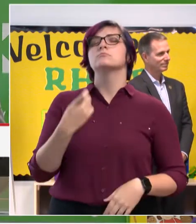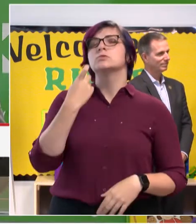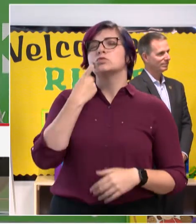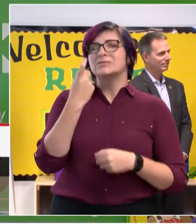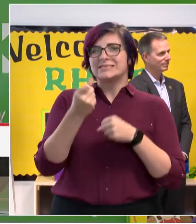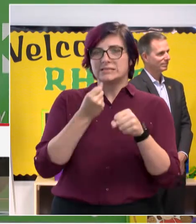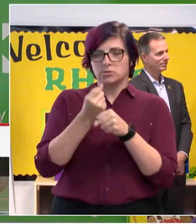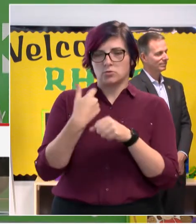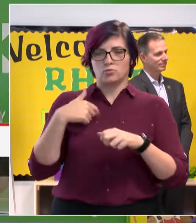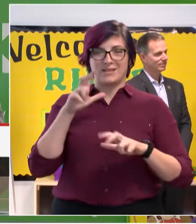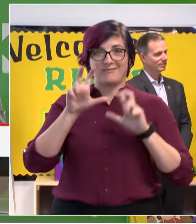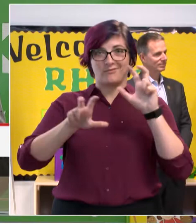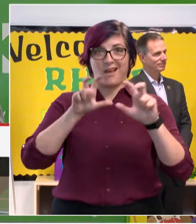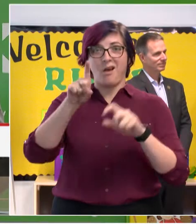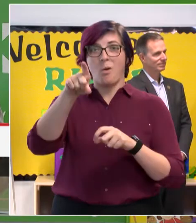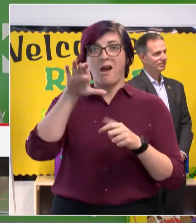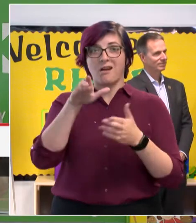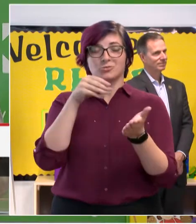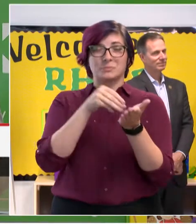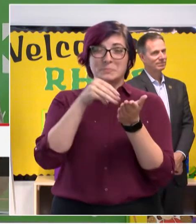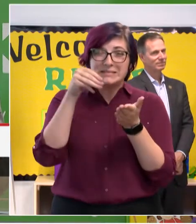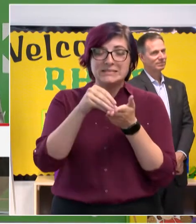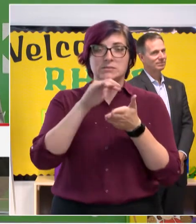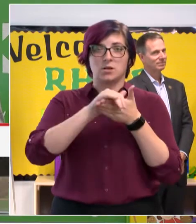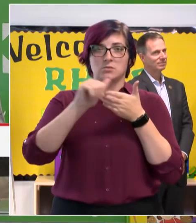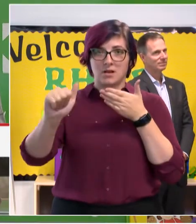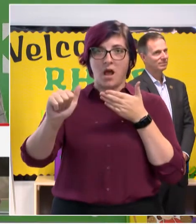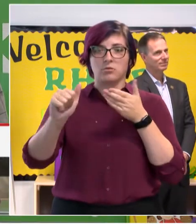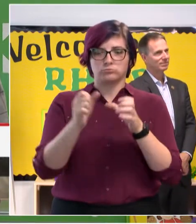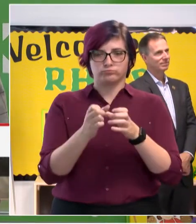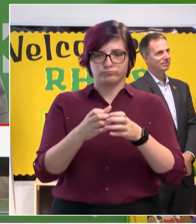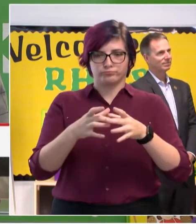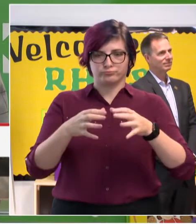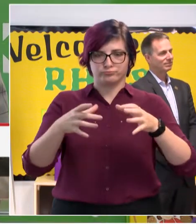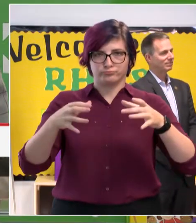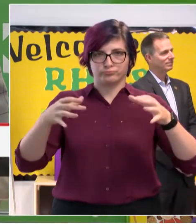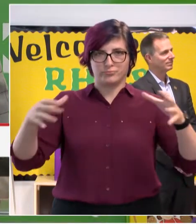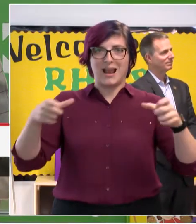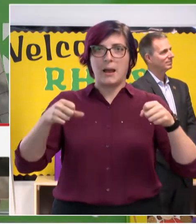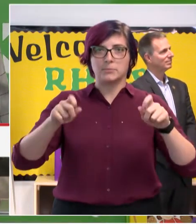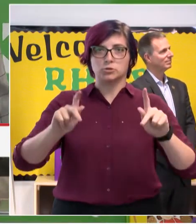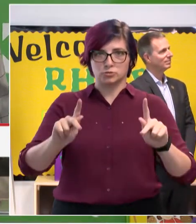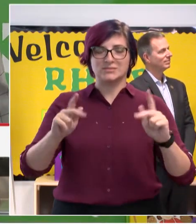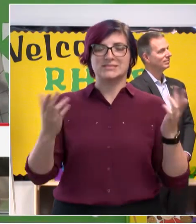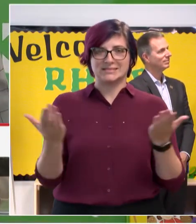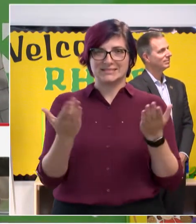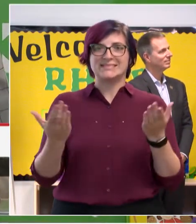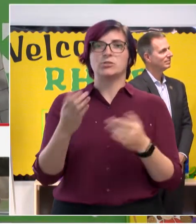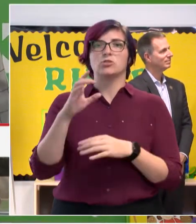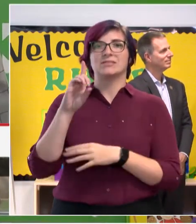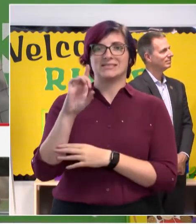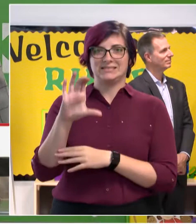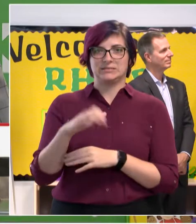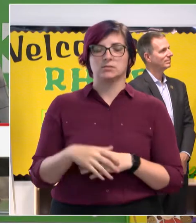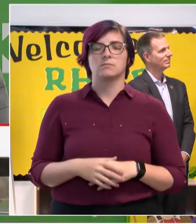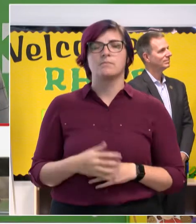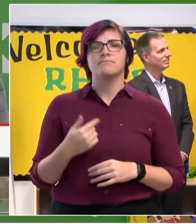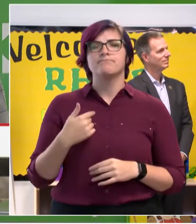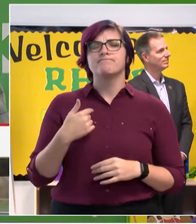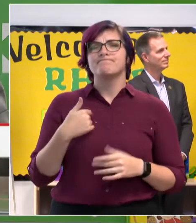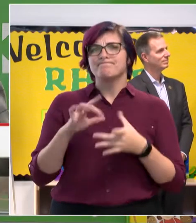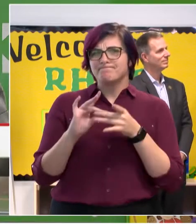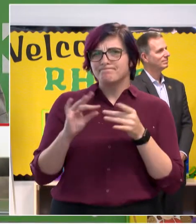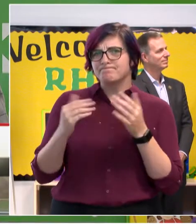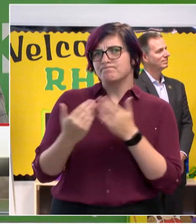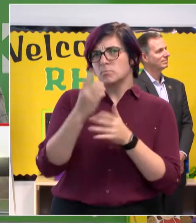$100 million to expand early learning childhood opportunities in the district. I talked about a new strategy that